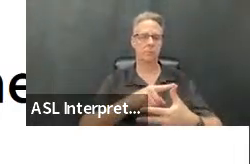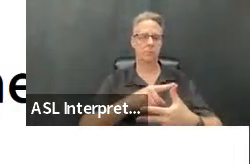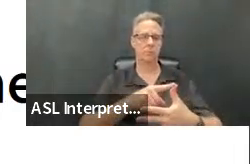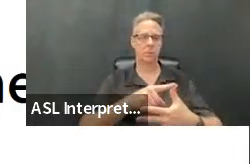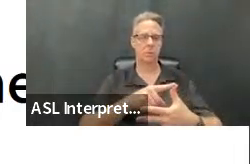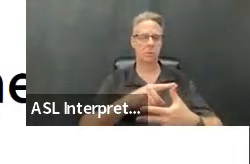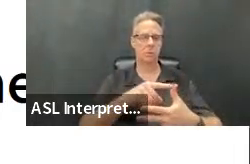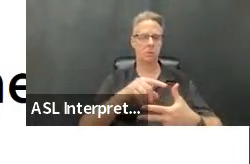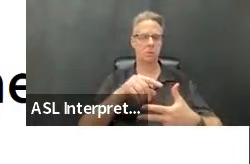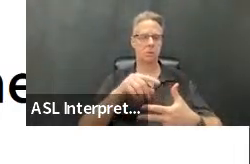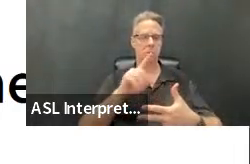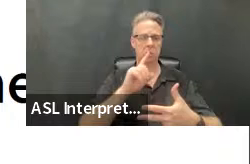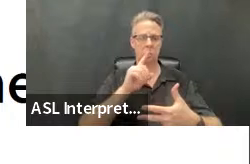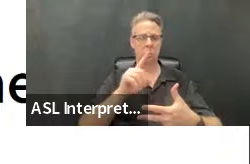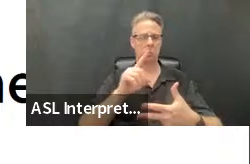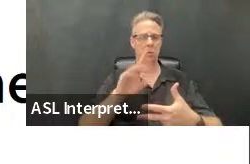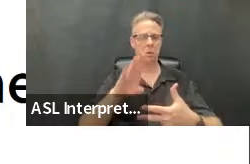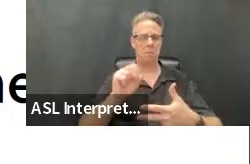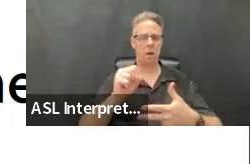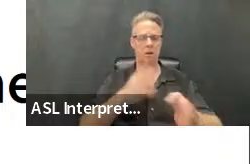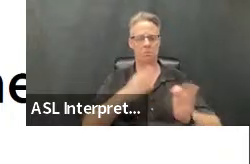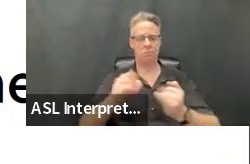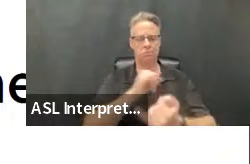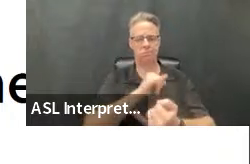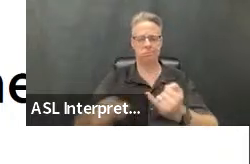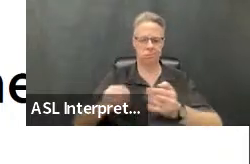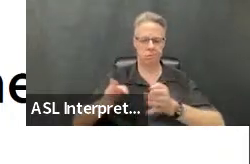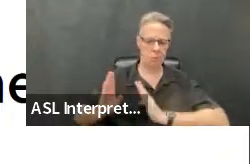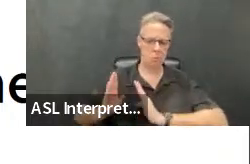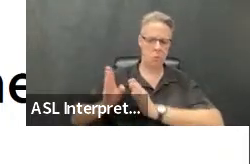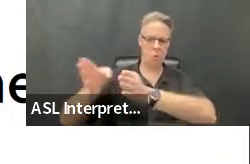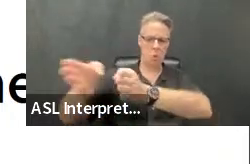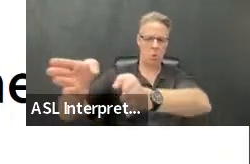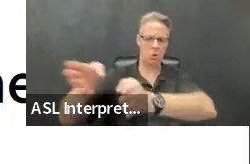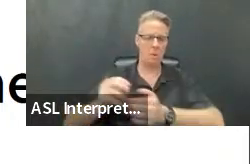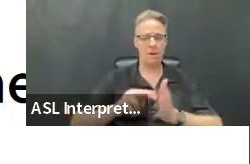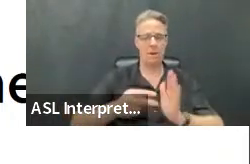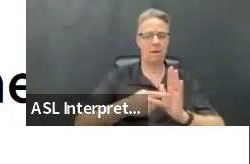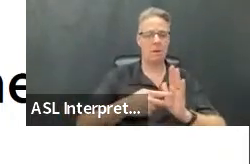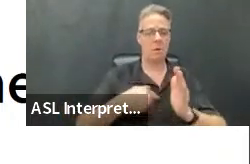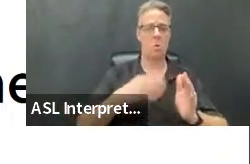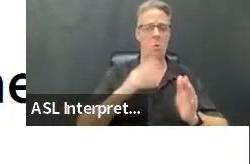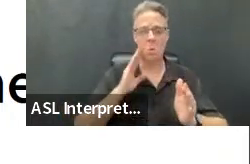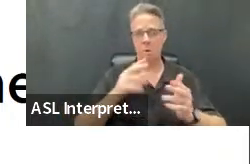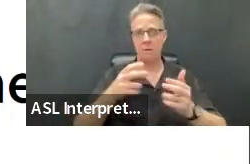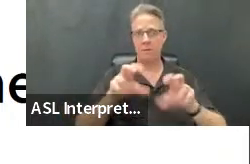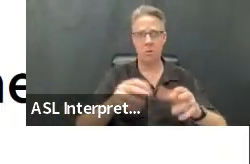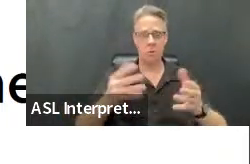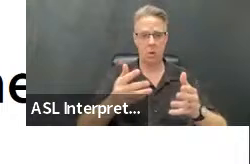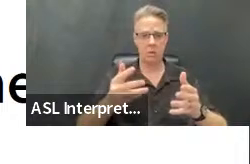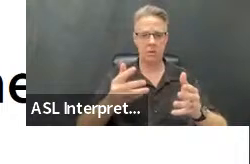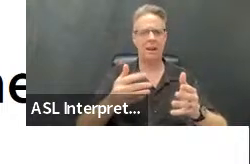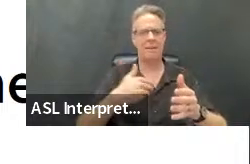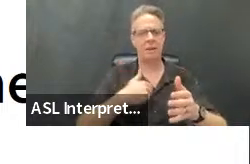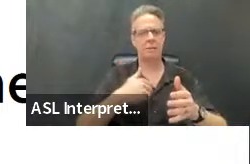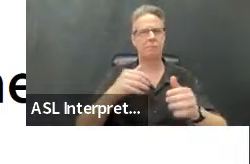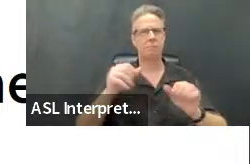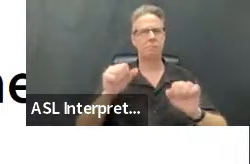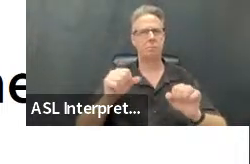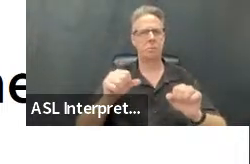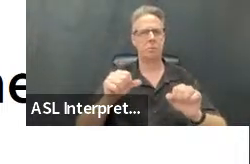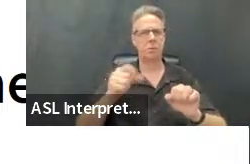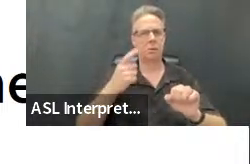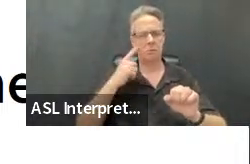at was a standalone bus on shoulder option. So the only investment that would be made would be an opportunity